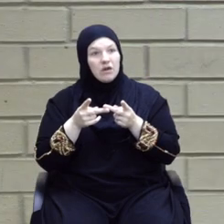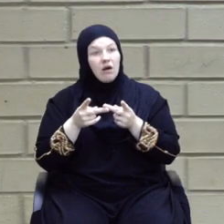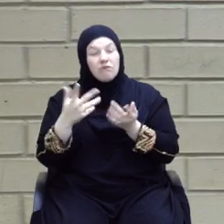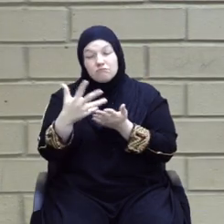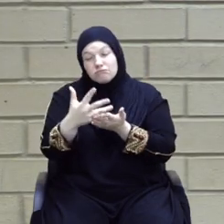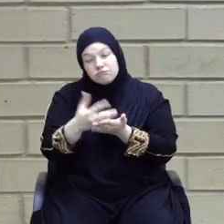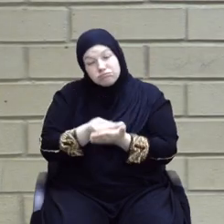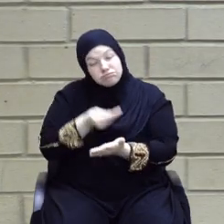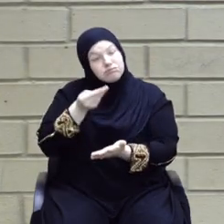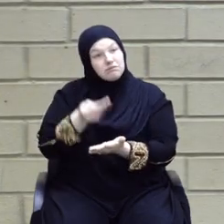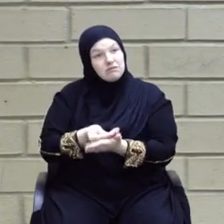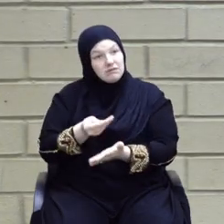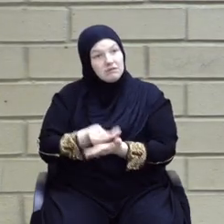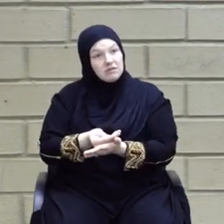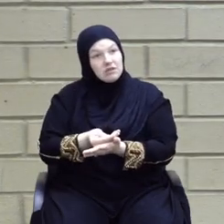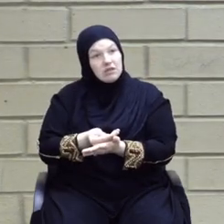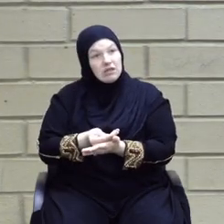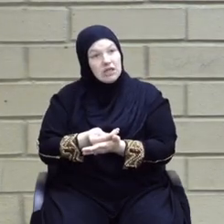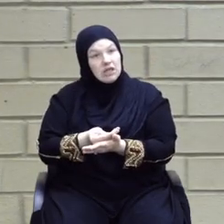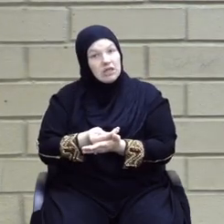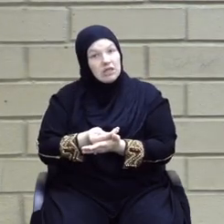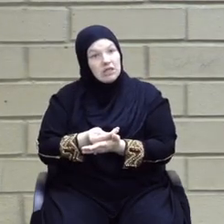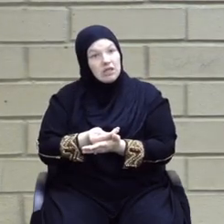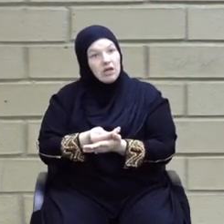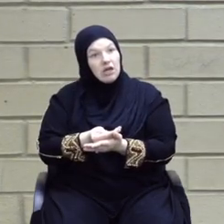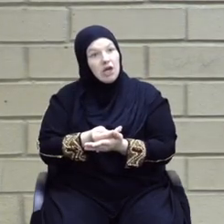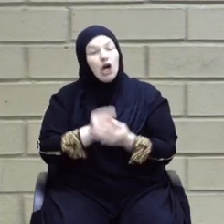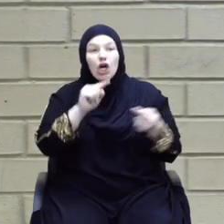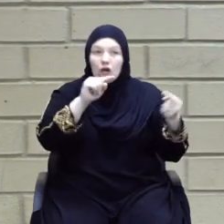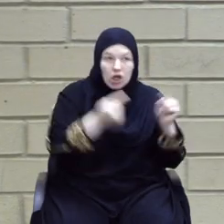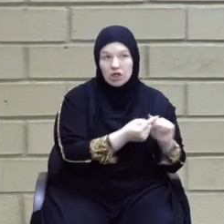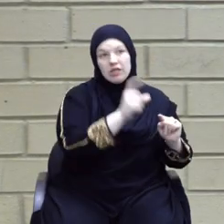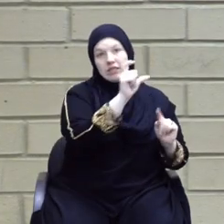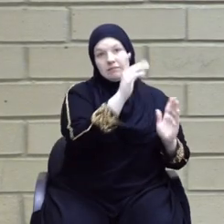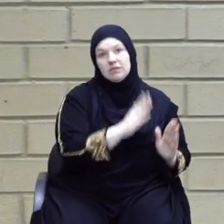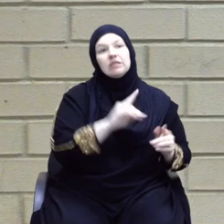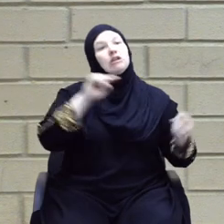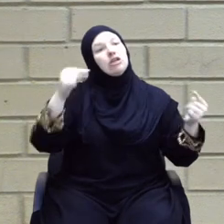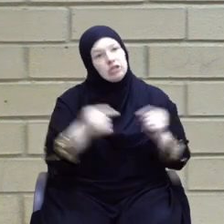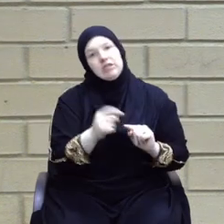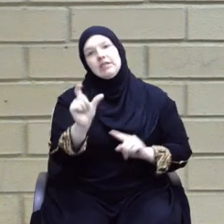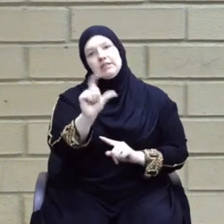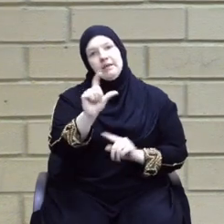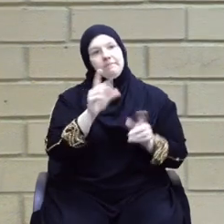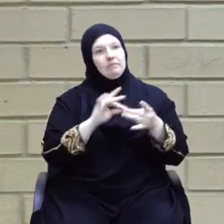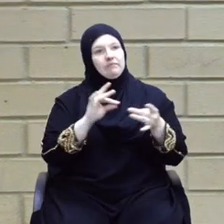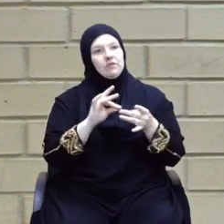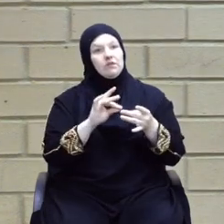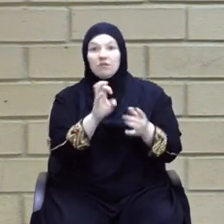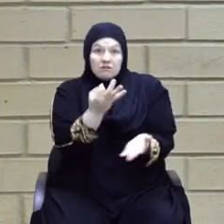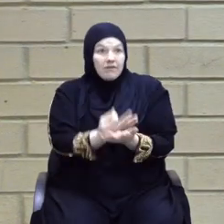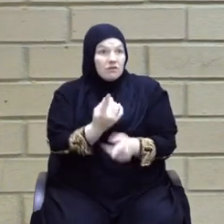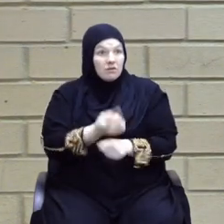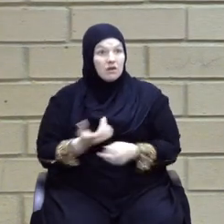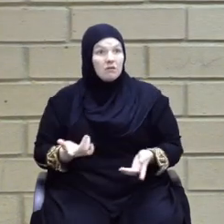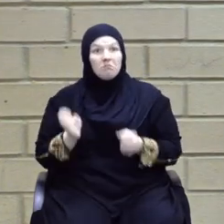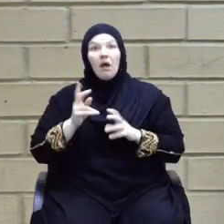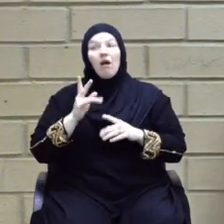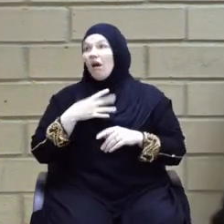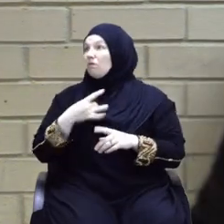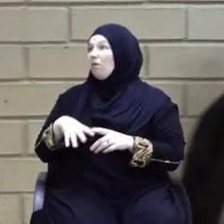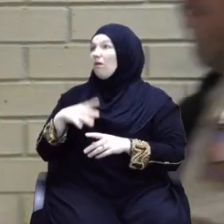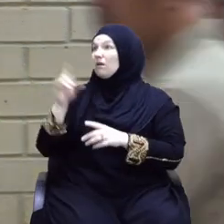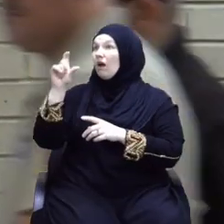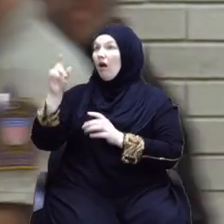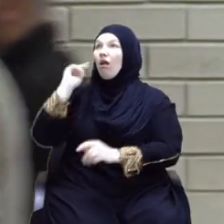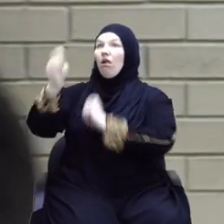living, are going after Islam and Muslims. It is a fact, right? It is a fact